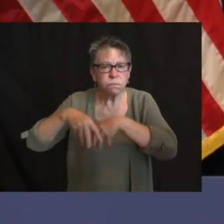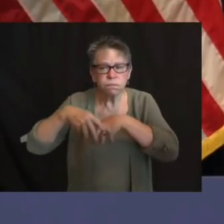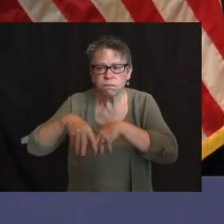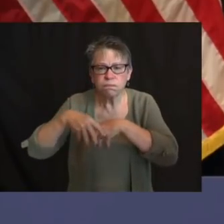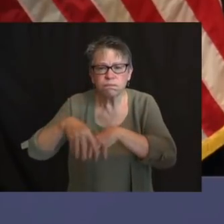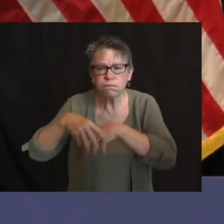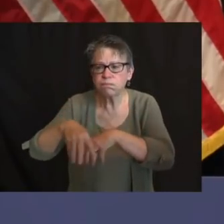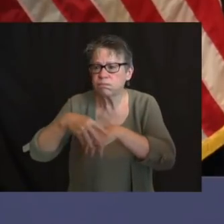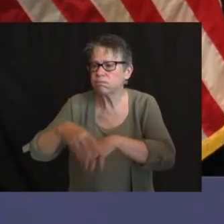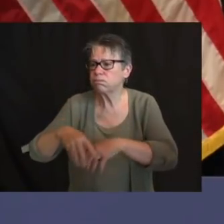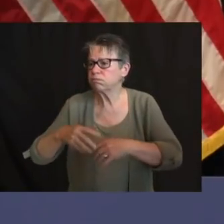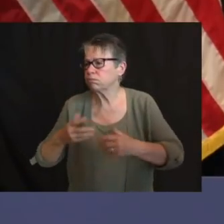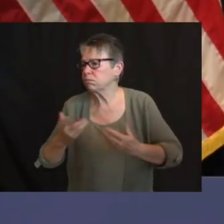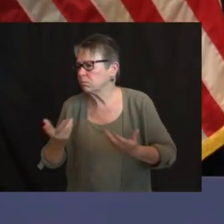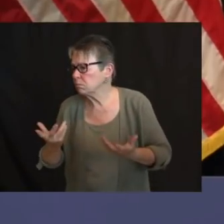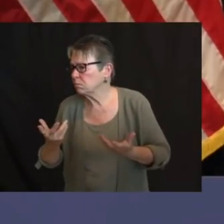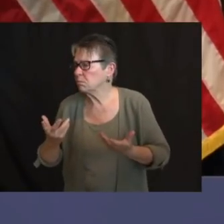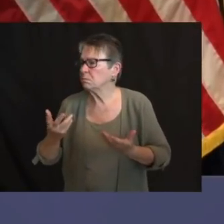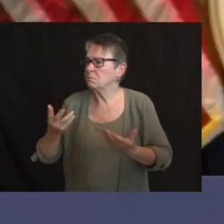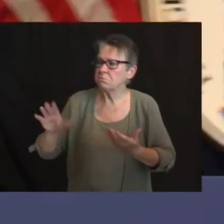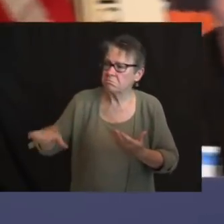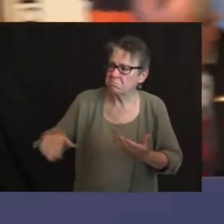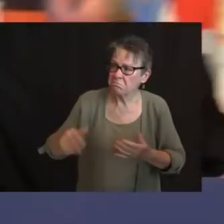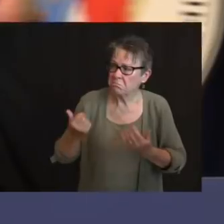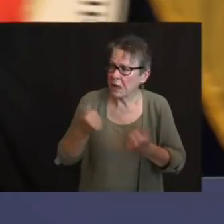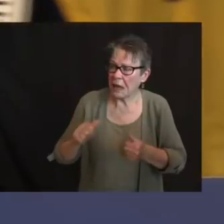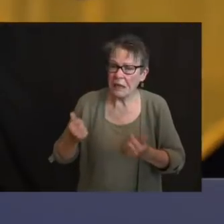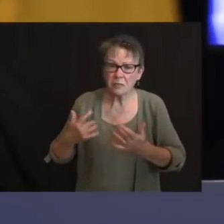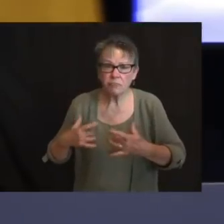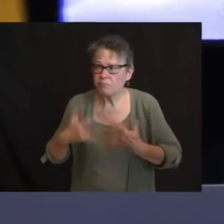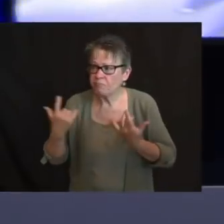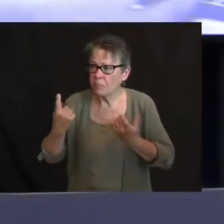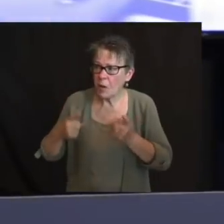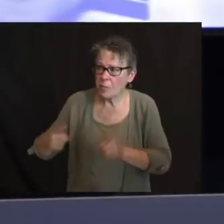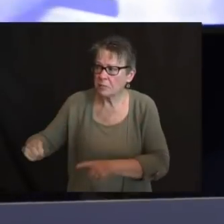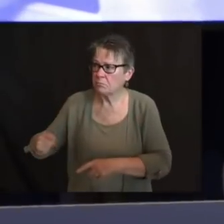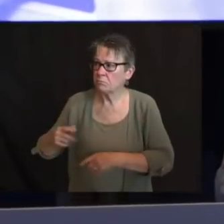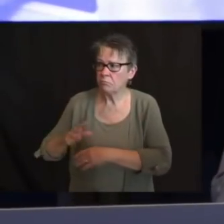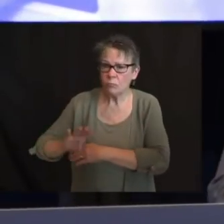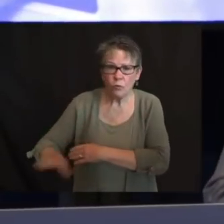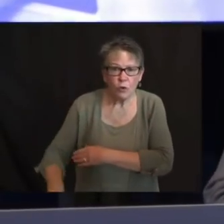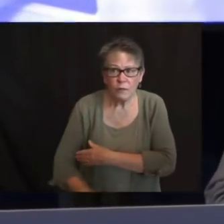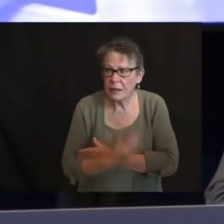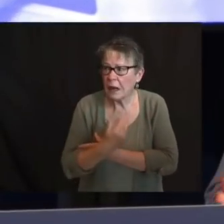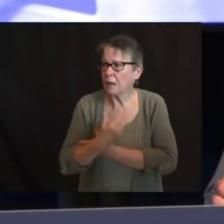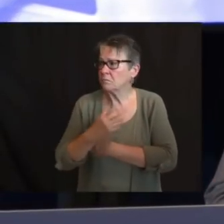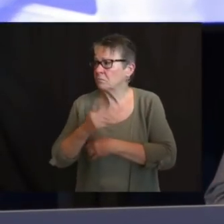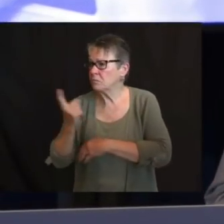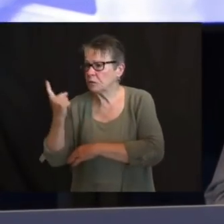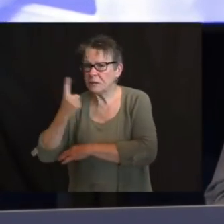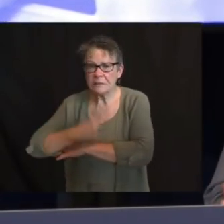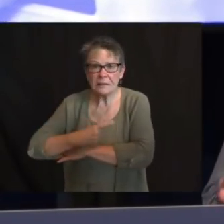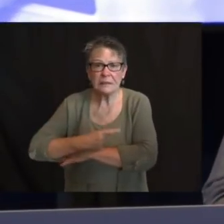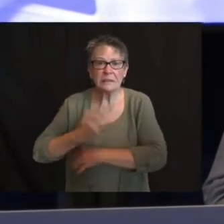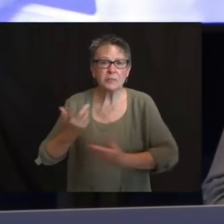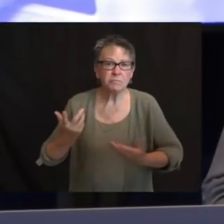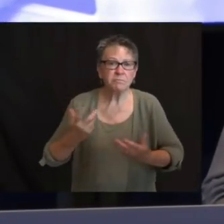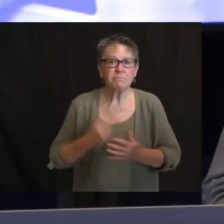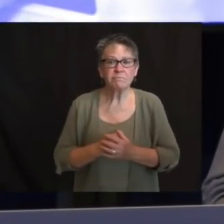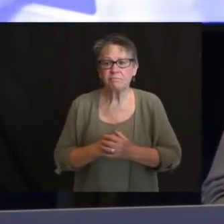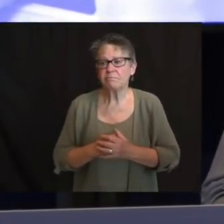of cumulatively as well? And thank you for everything. Yes, sir. Thank you, Governor. Good afternoon. Compliance remains